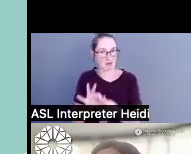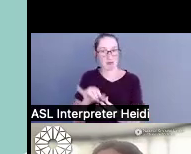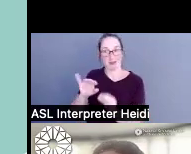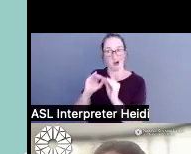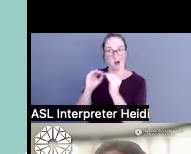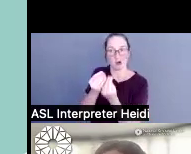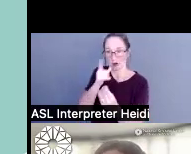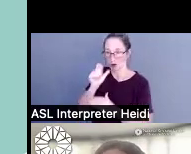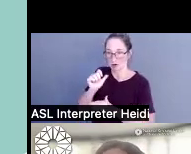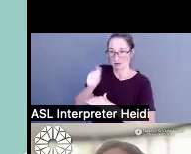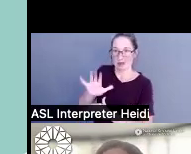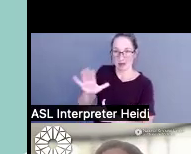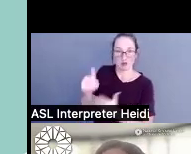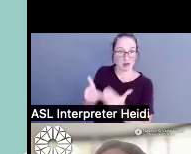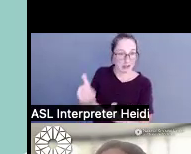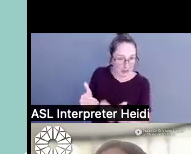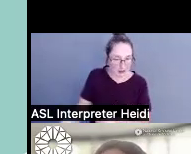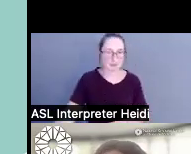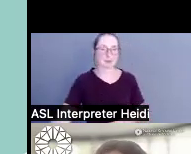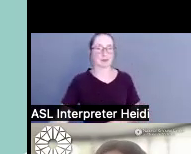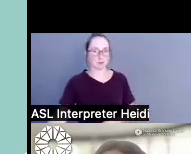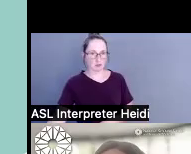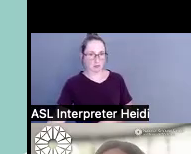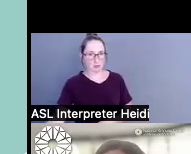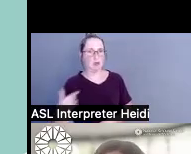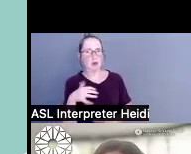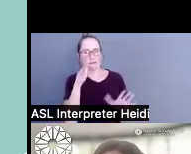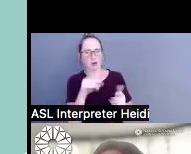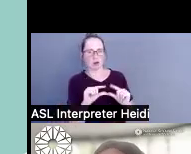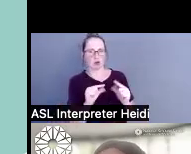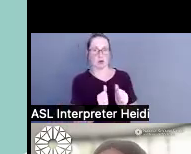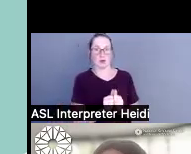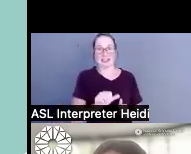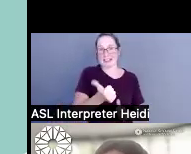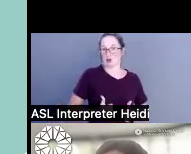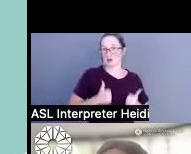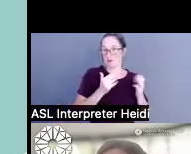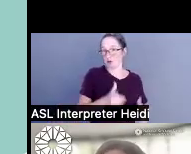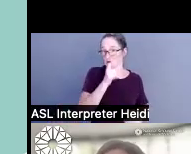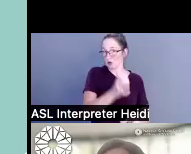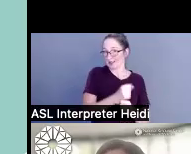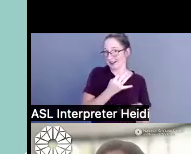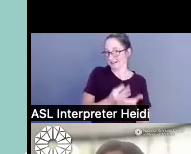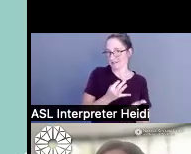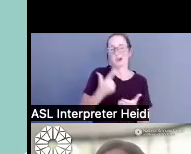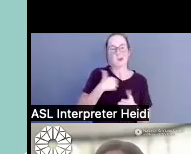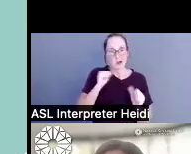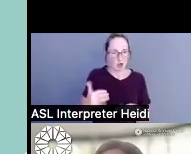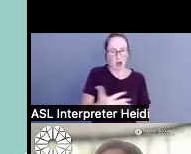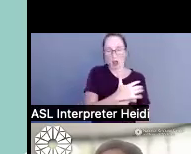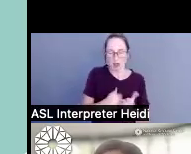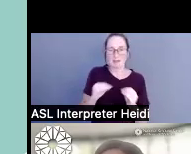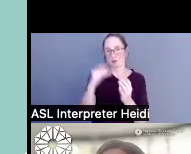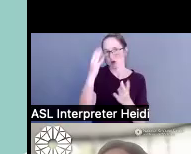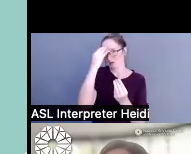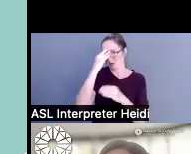organization's implementation process. And then we held a focus group with 10 survivors who received funding so that we could gather more information on